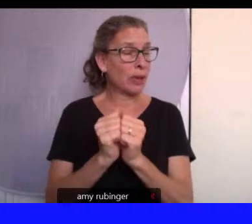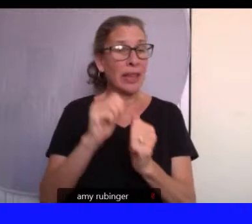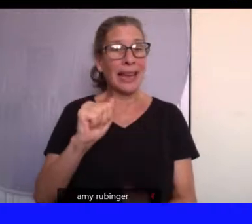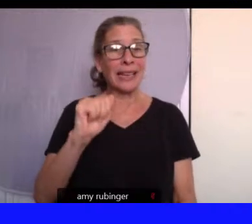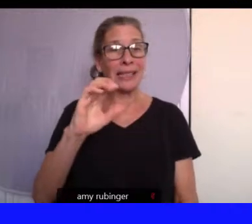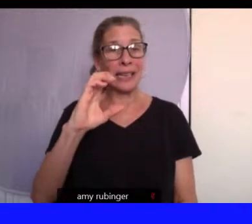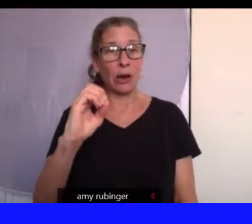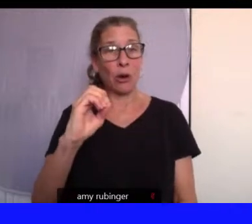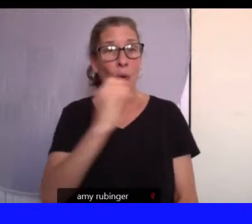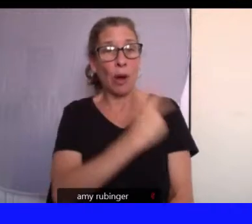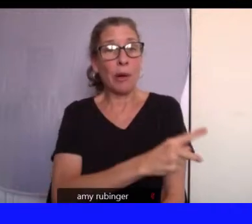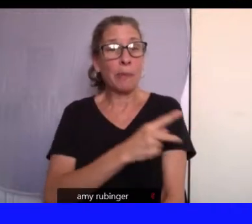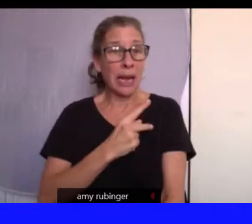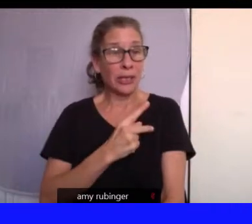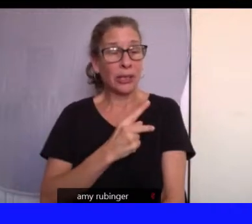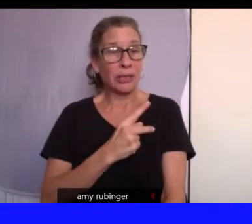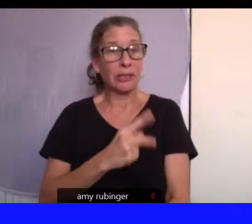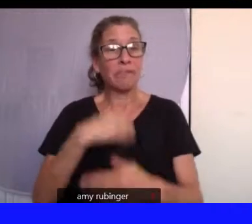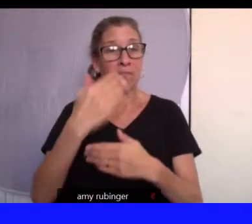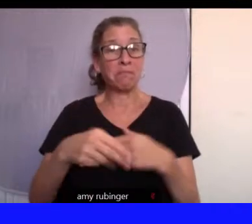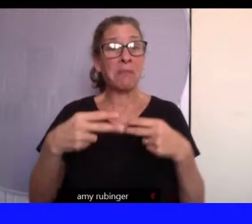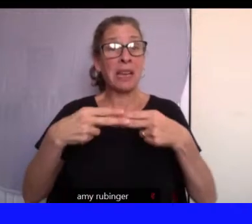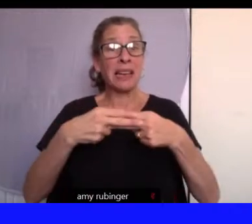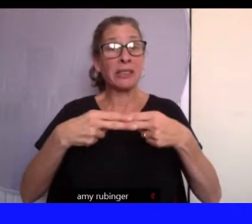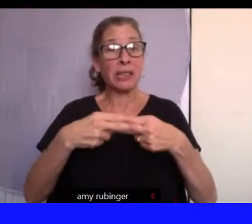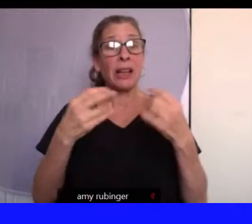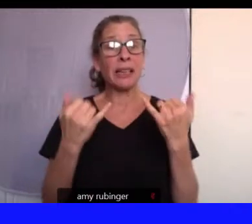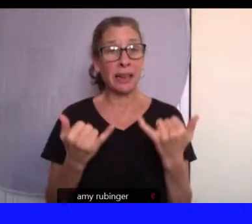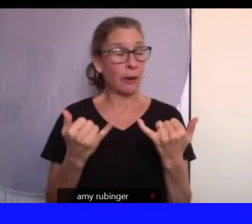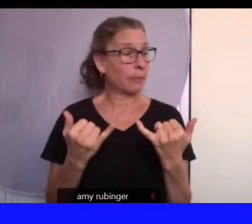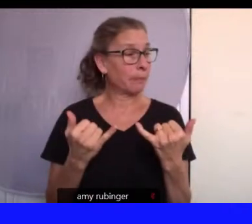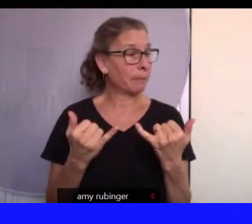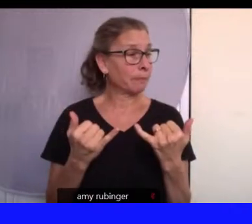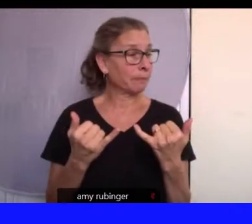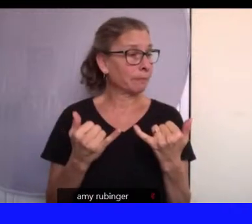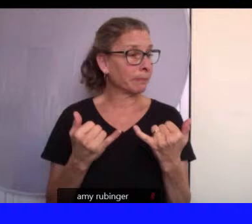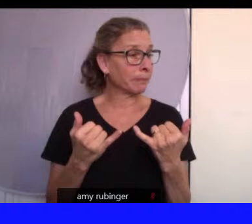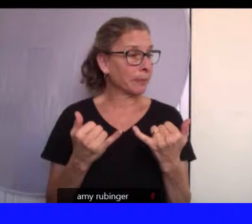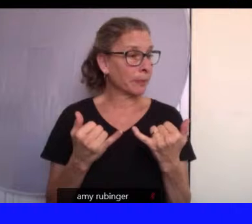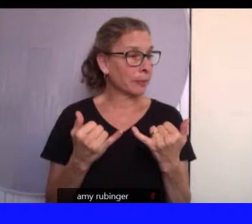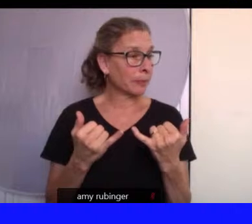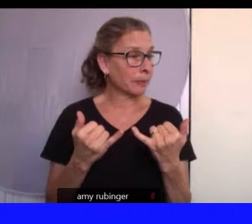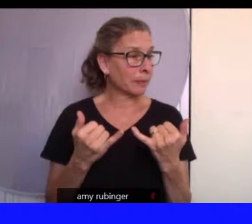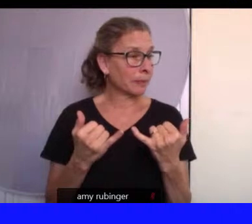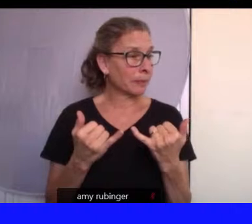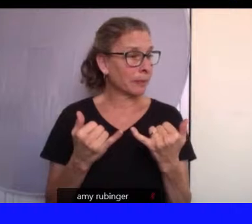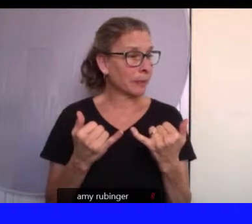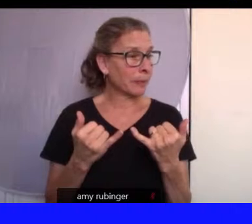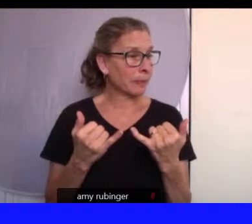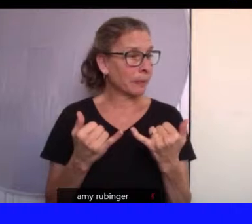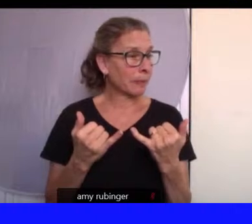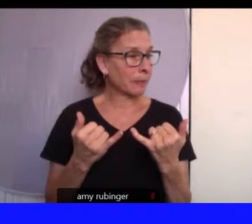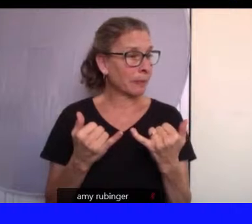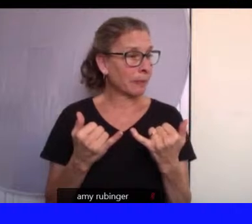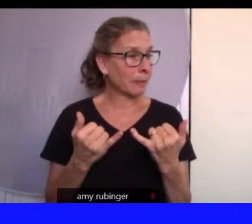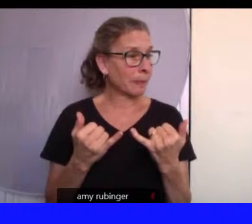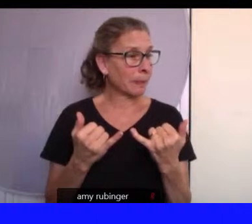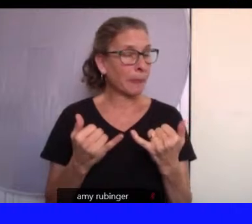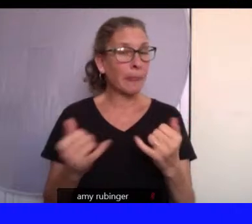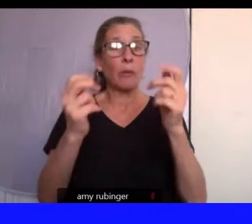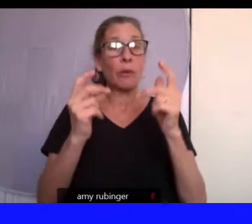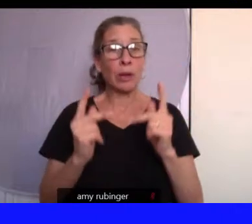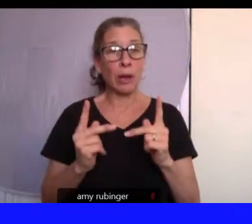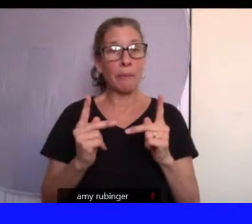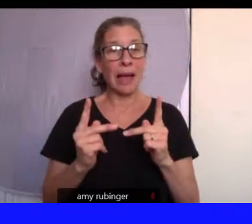distribution shortly. But the takeaway is that the ACO has had 8 consecutive years of success in shared